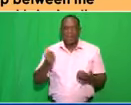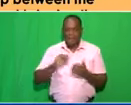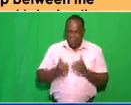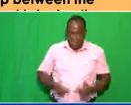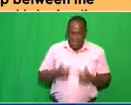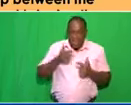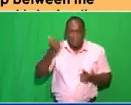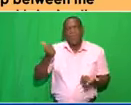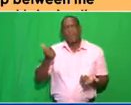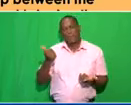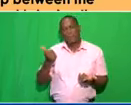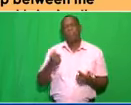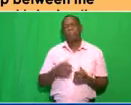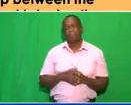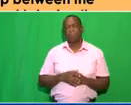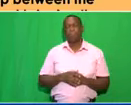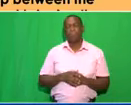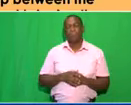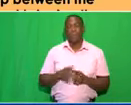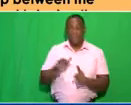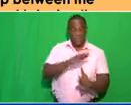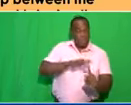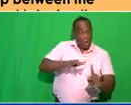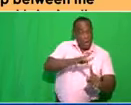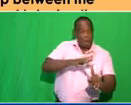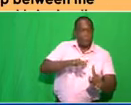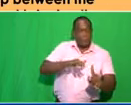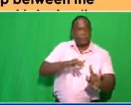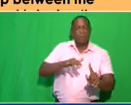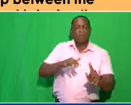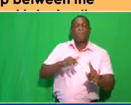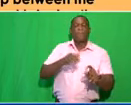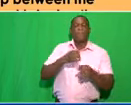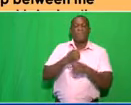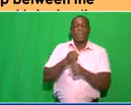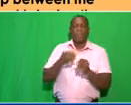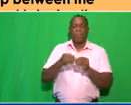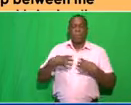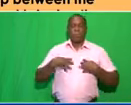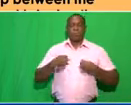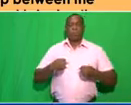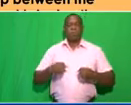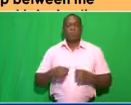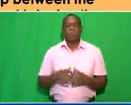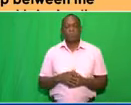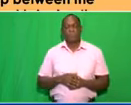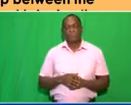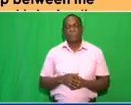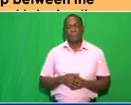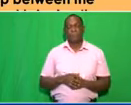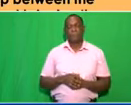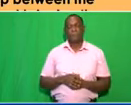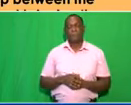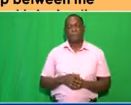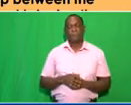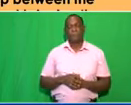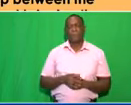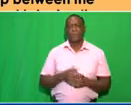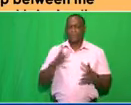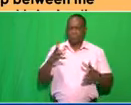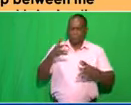make the environment a healthier one. So in a